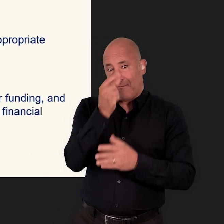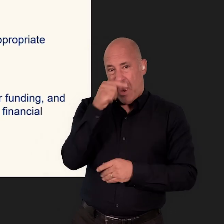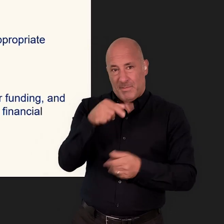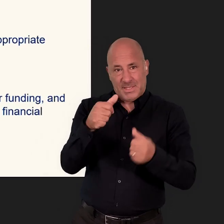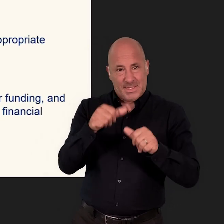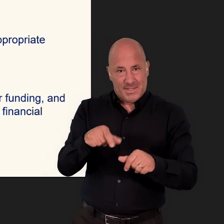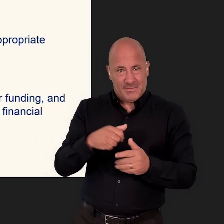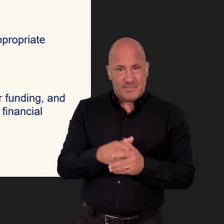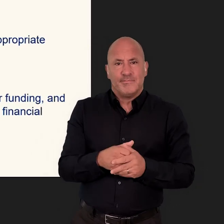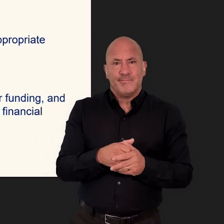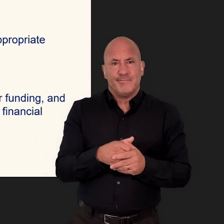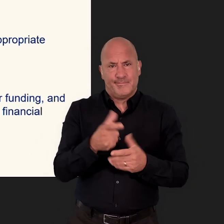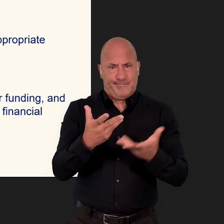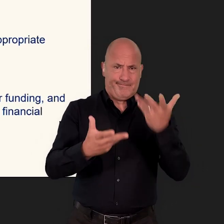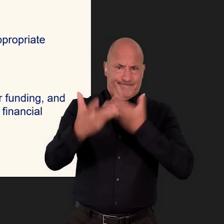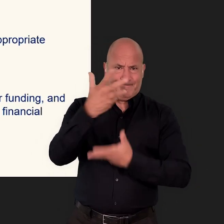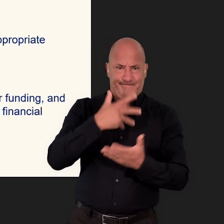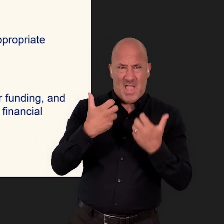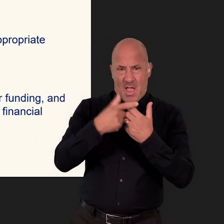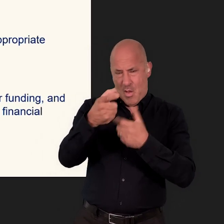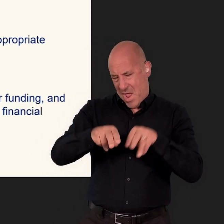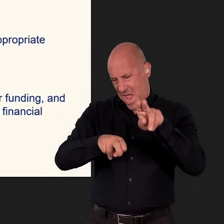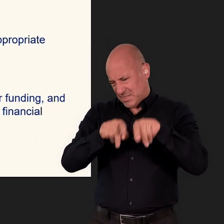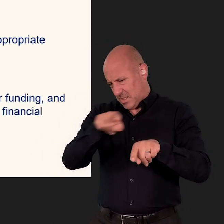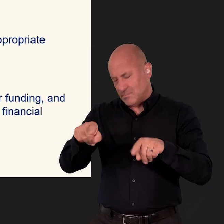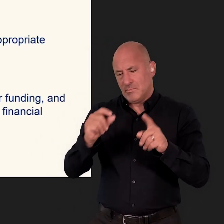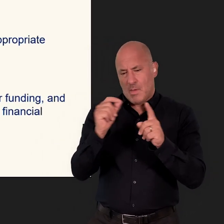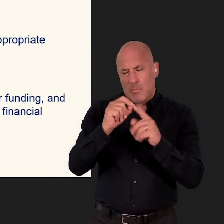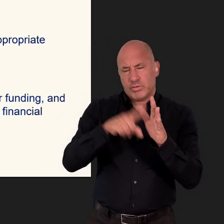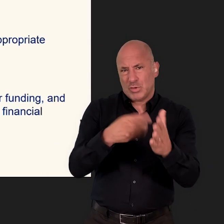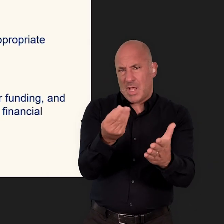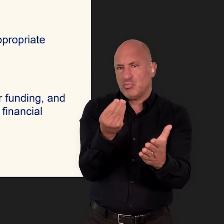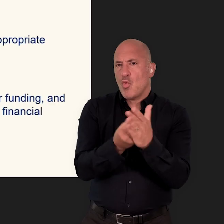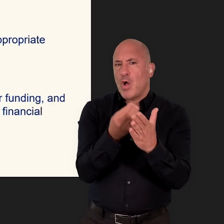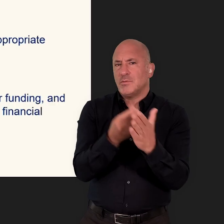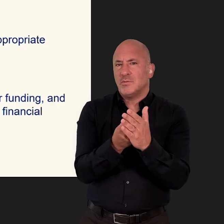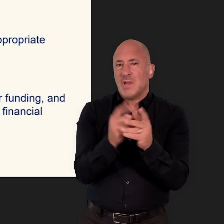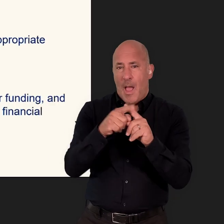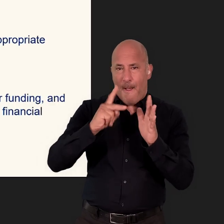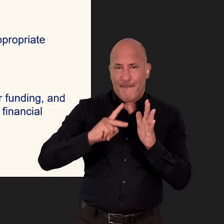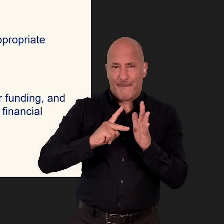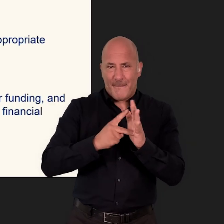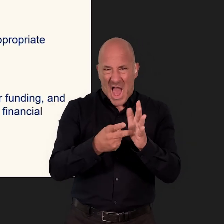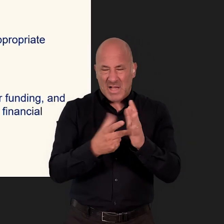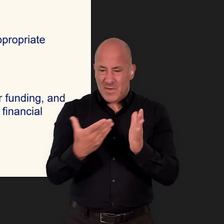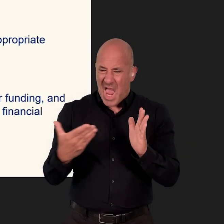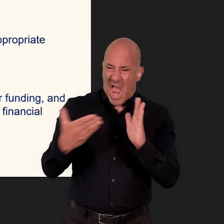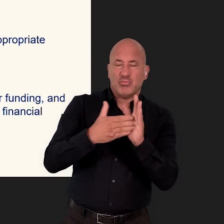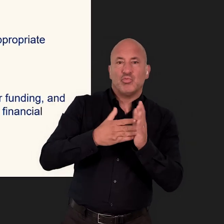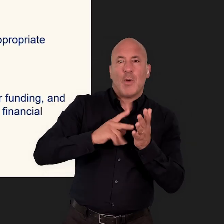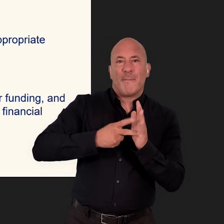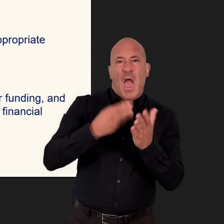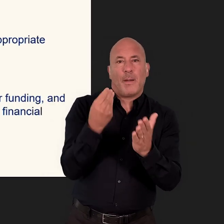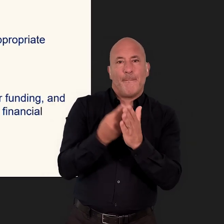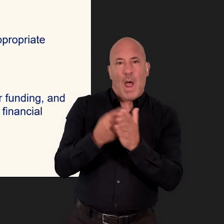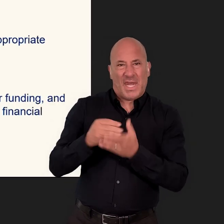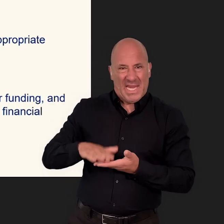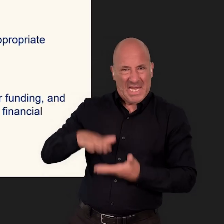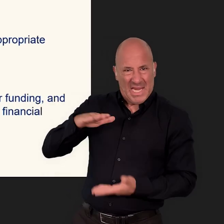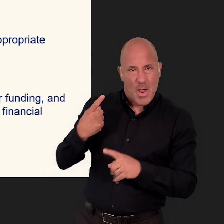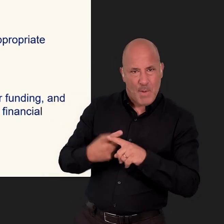Financial viability. Tell us about your work to assess the project cost, including plans for